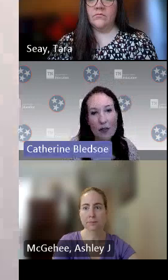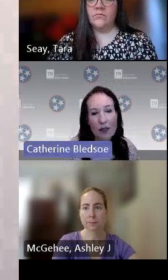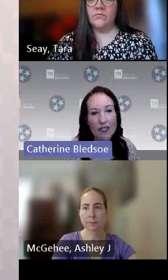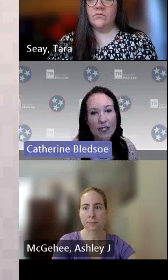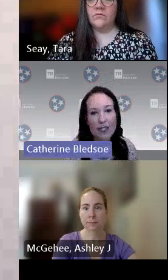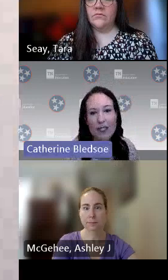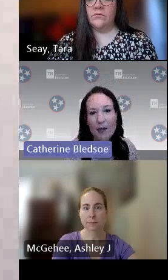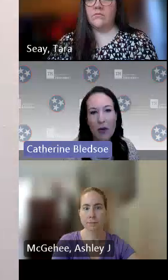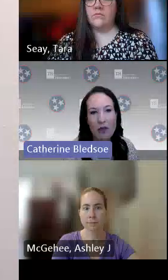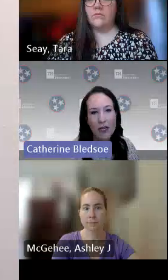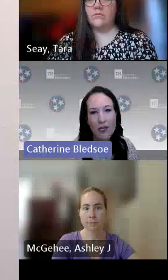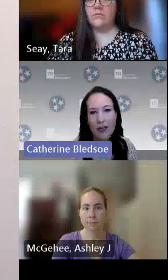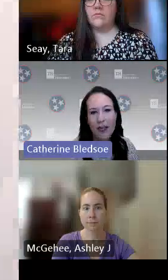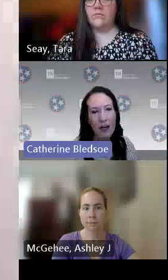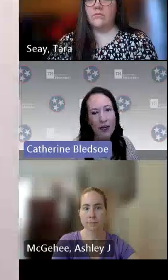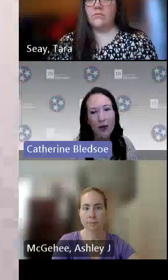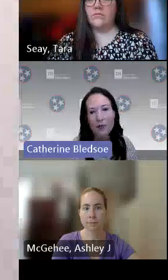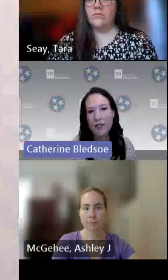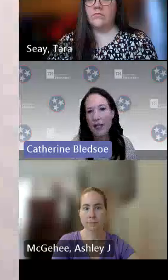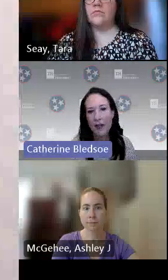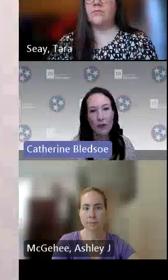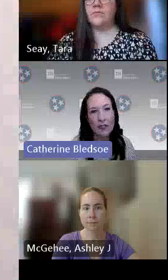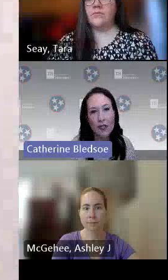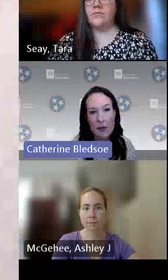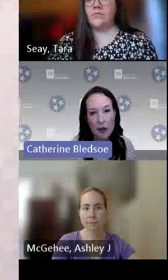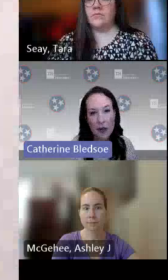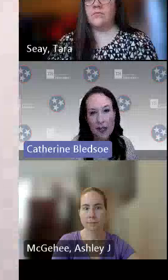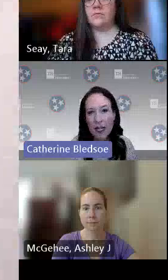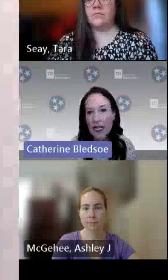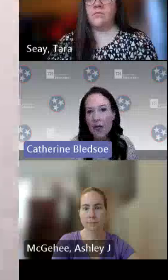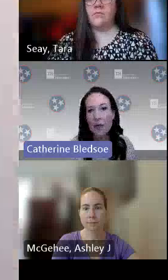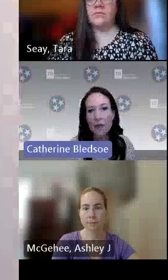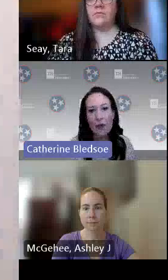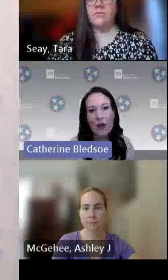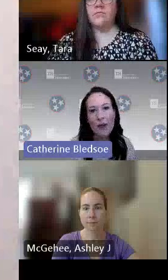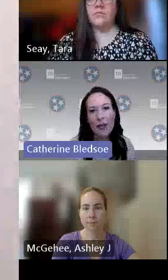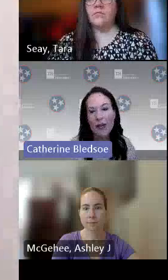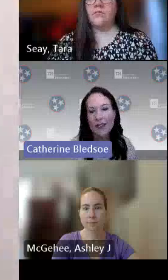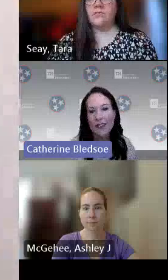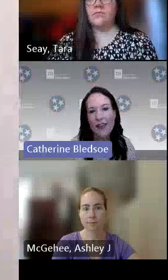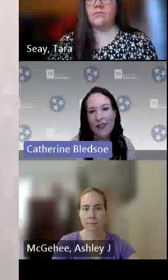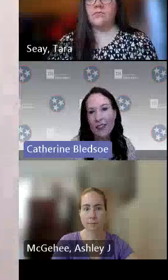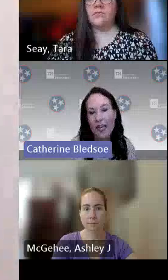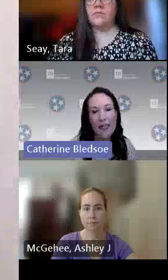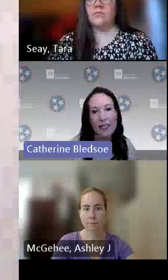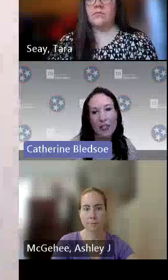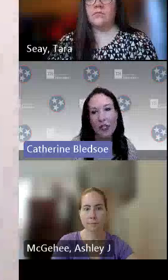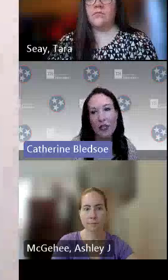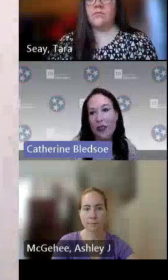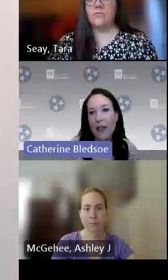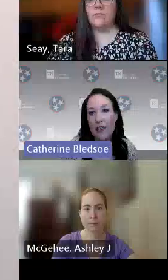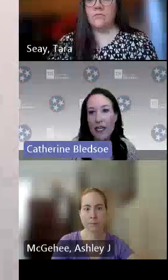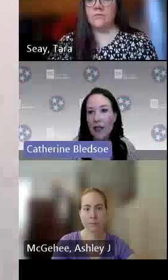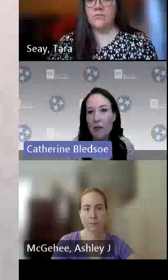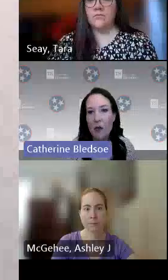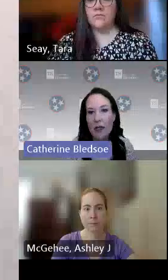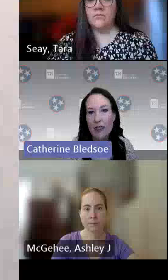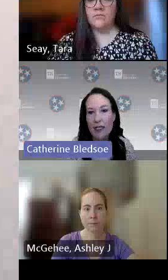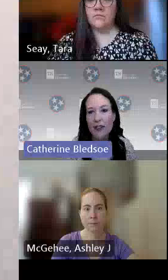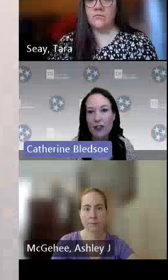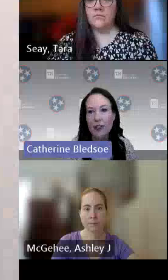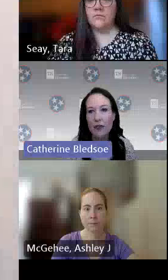and welcome to the Tennessee Post-Secondary Outcomes Indicator 14 webinar. Before we're going to dive into today's session, I'd like to